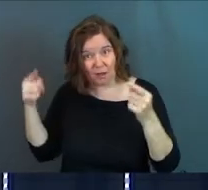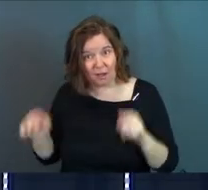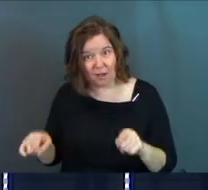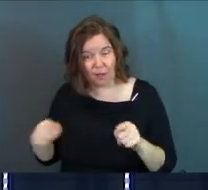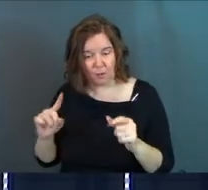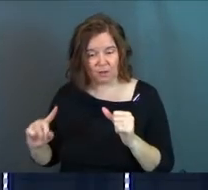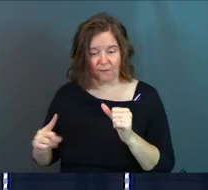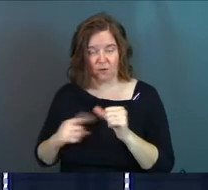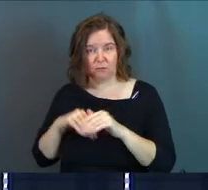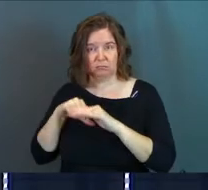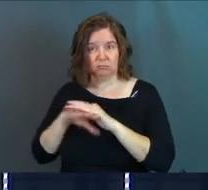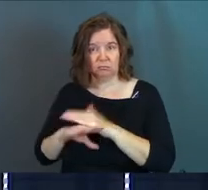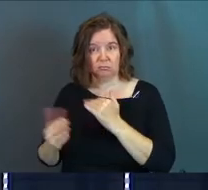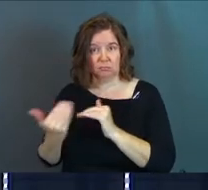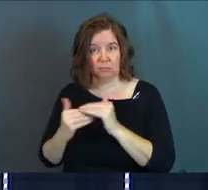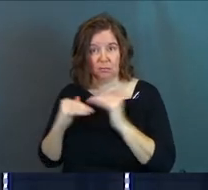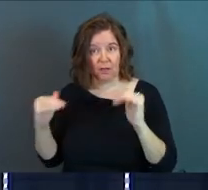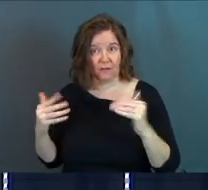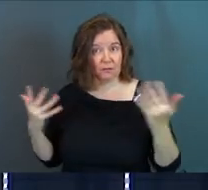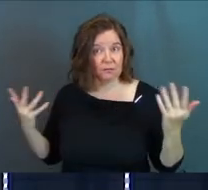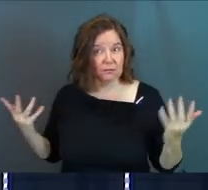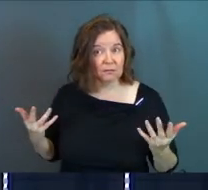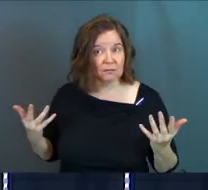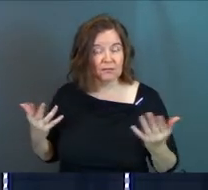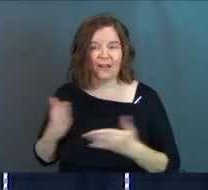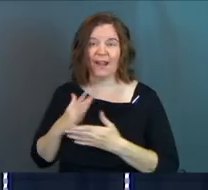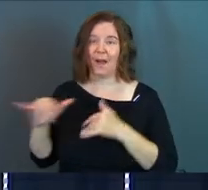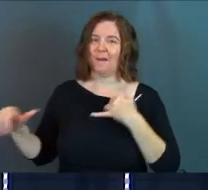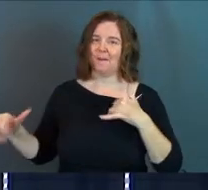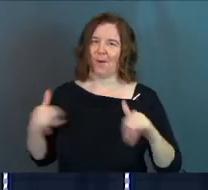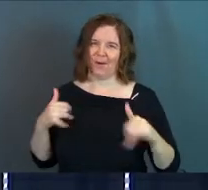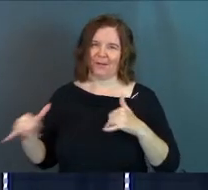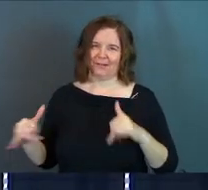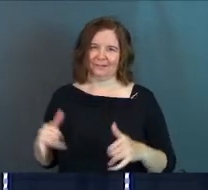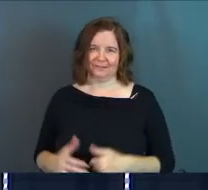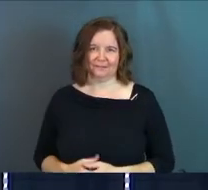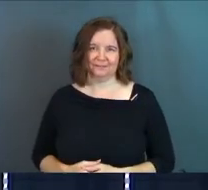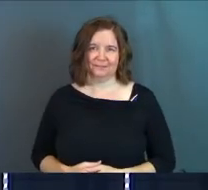we're first in heaven? A party.